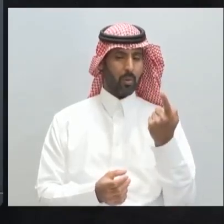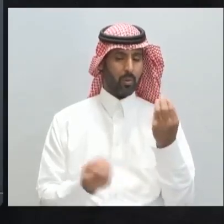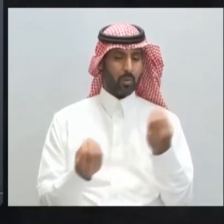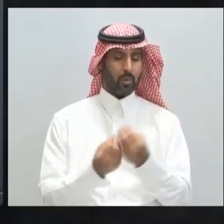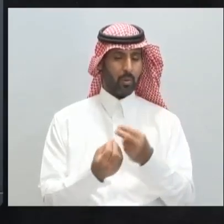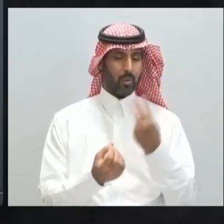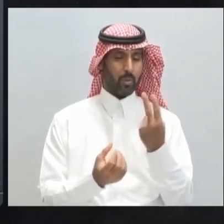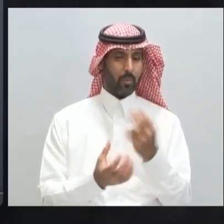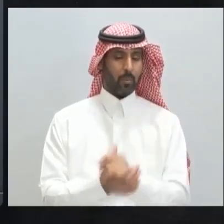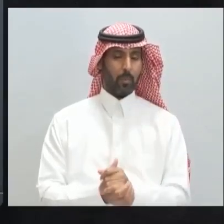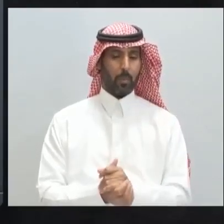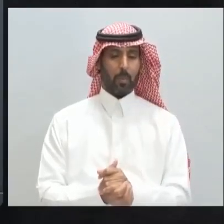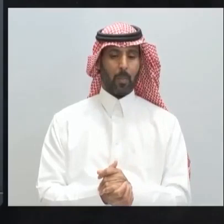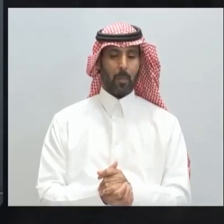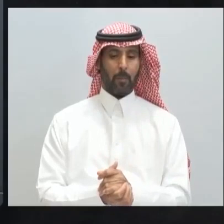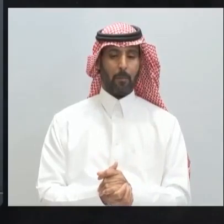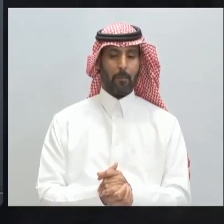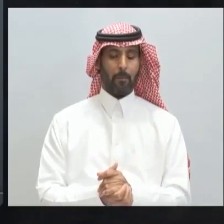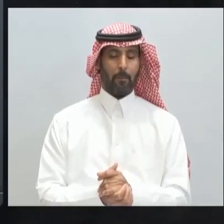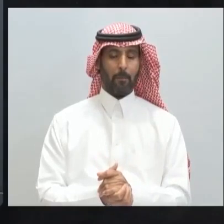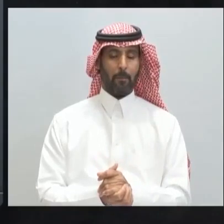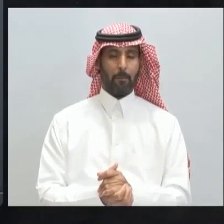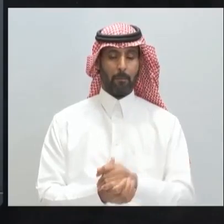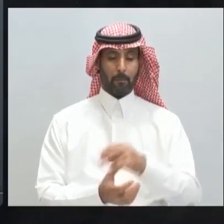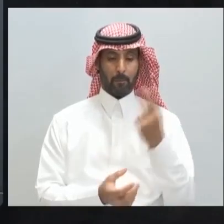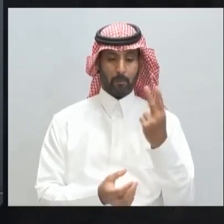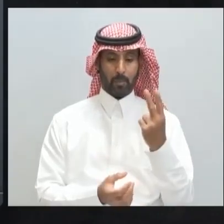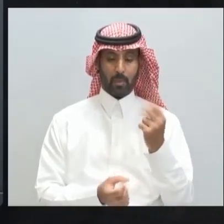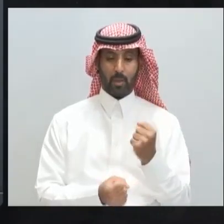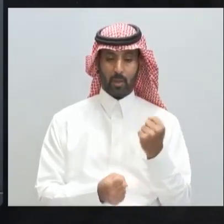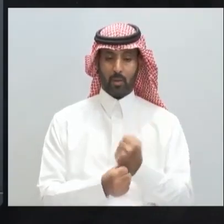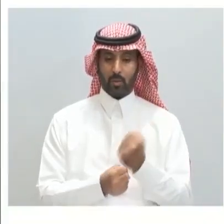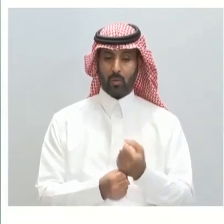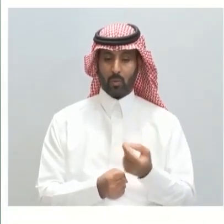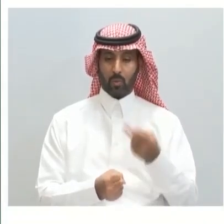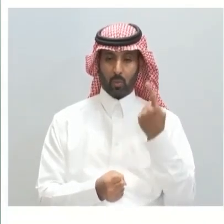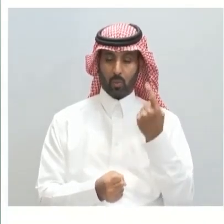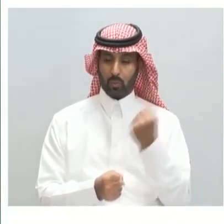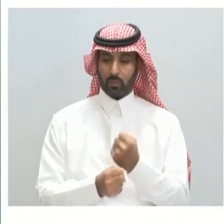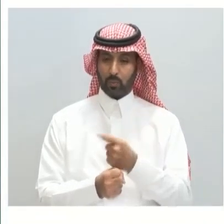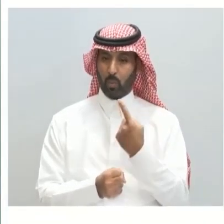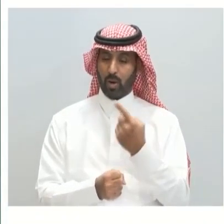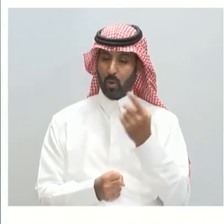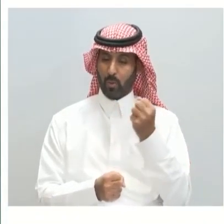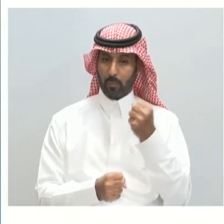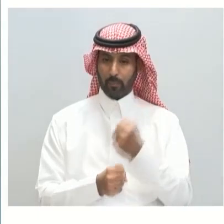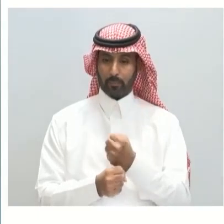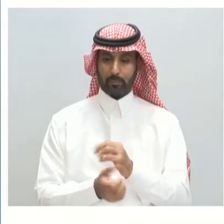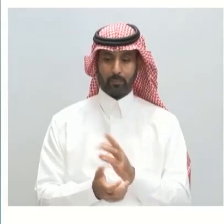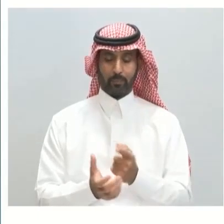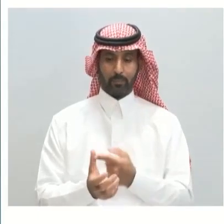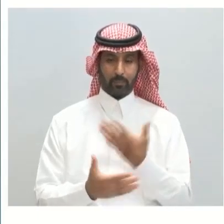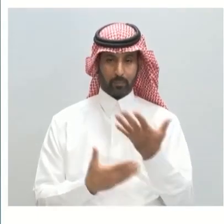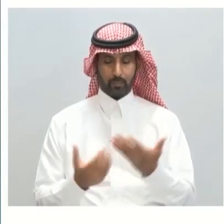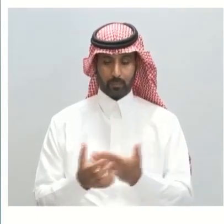So let's see the correct answer here. It's number two. Actions that are done for one. And of course, we're going to have our